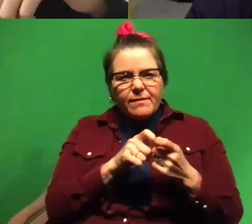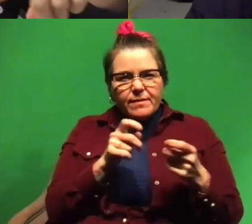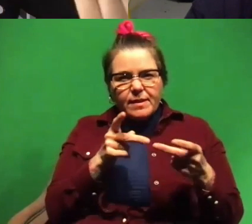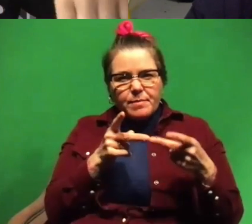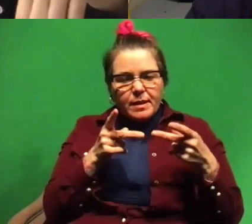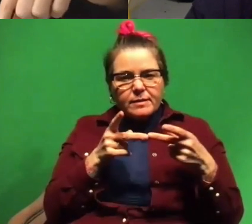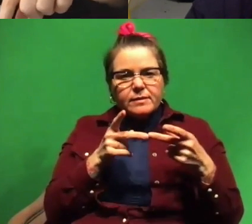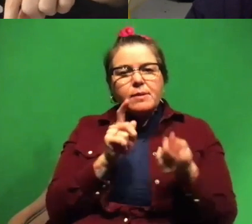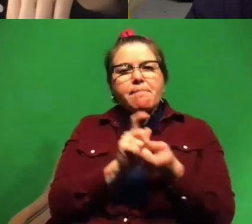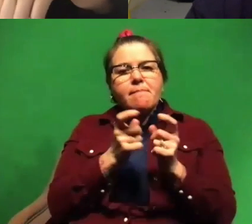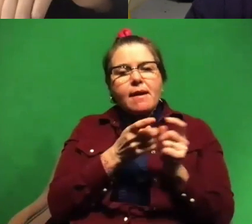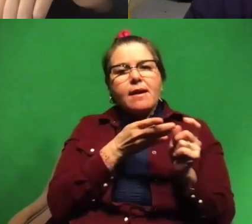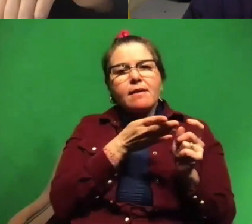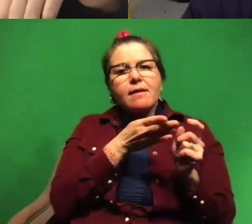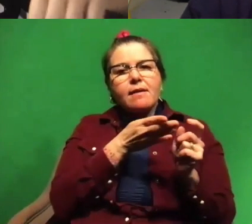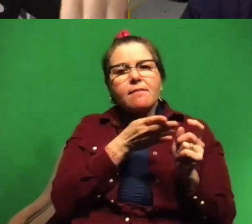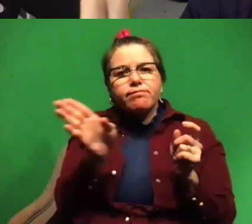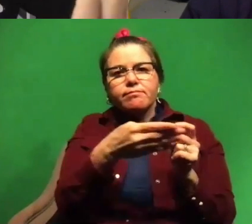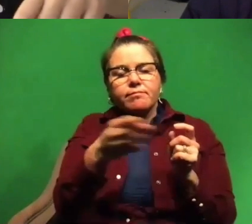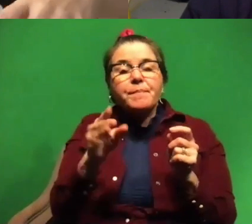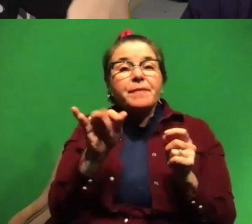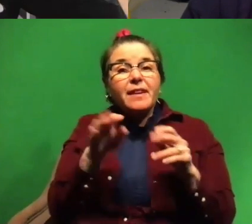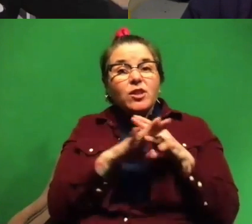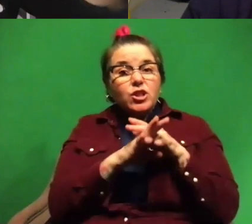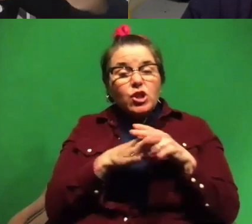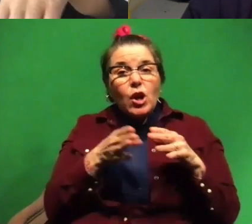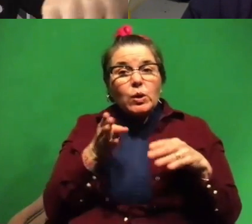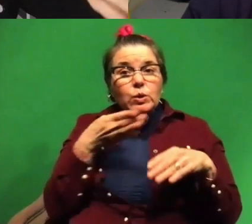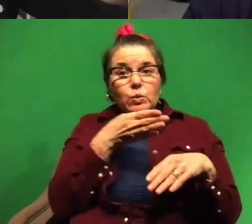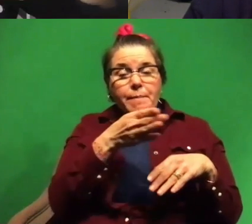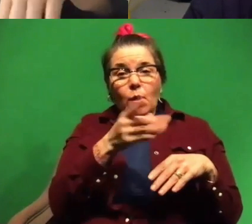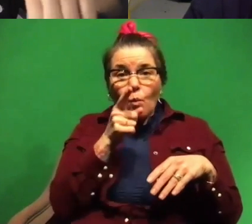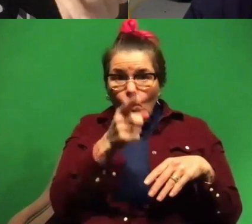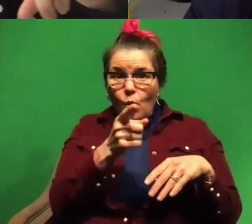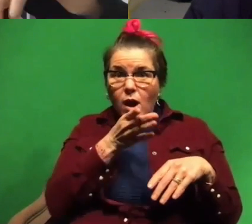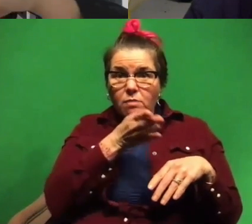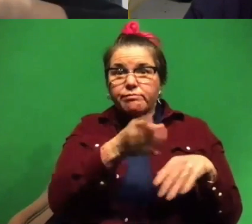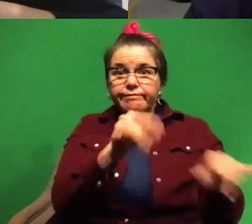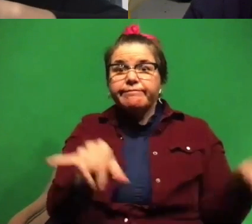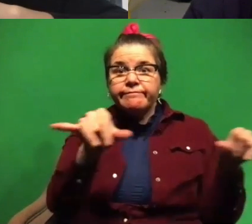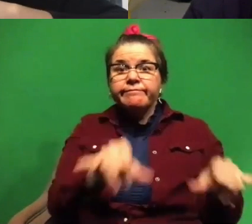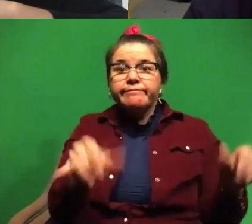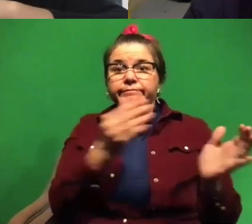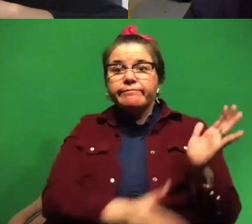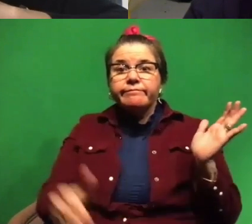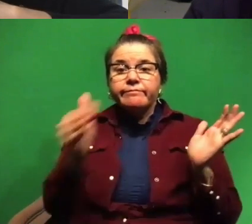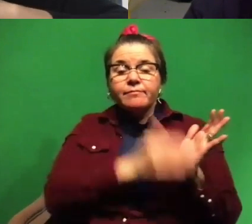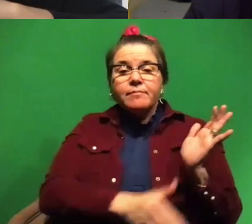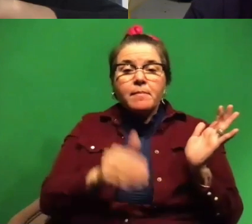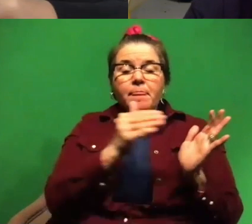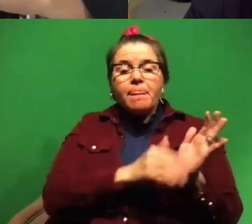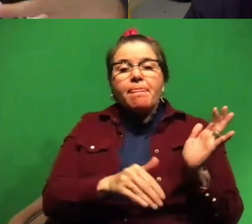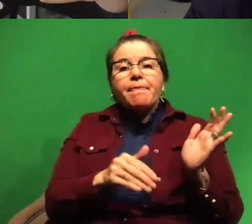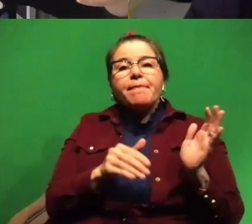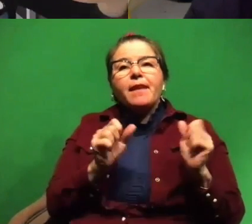it change direction. Because if a shark is swimming too much in one pattern of direction over and over again,